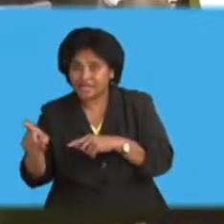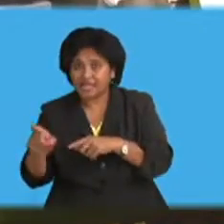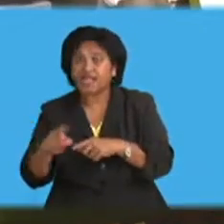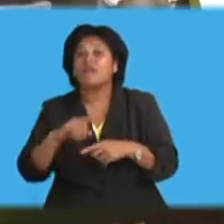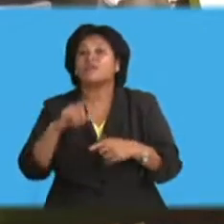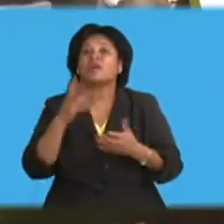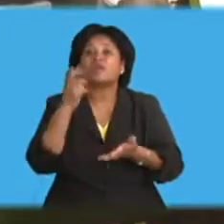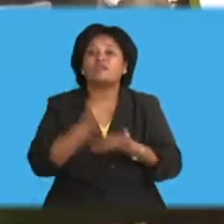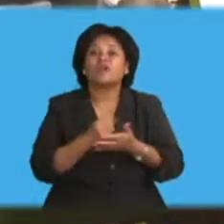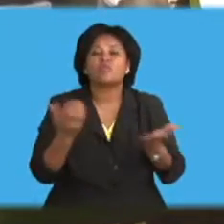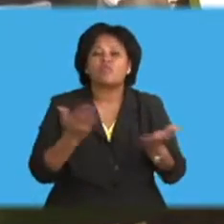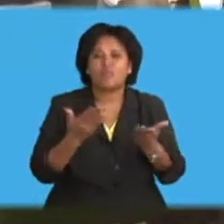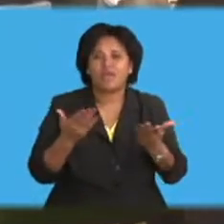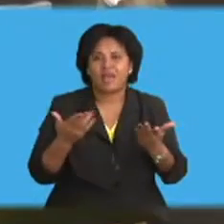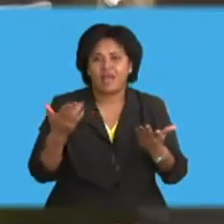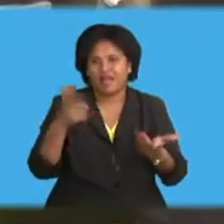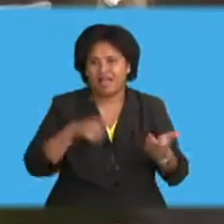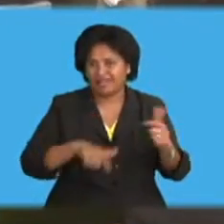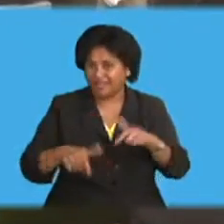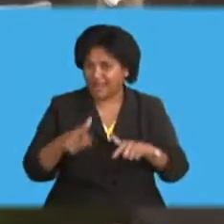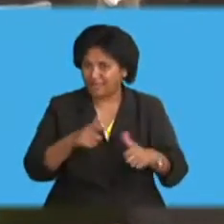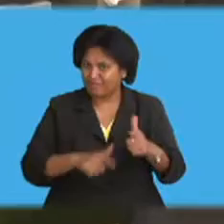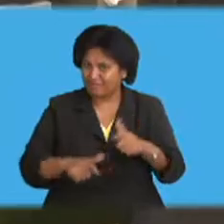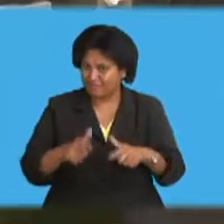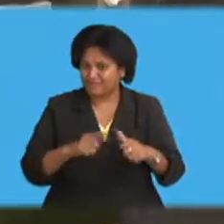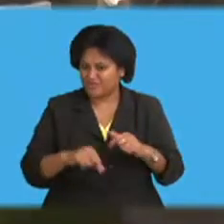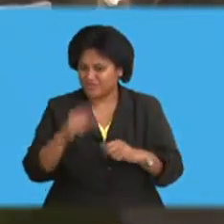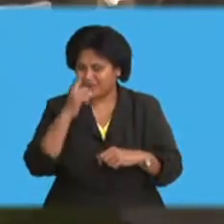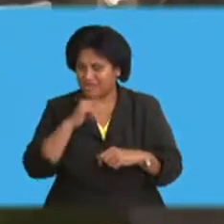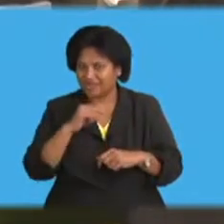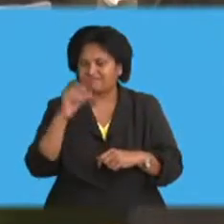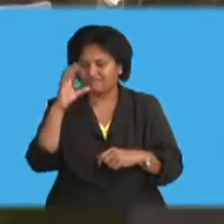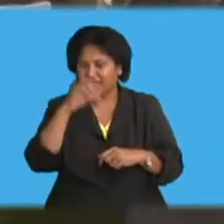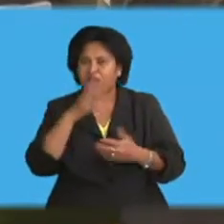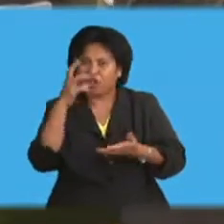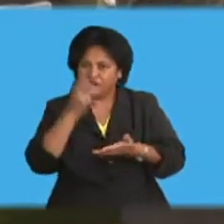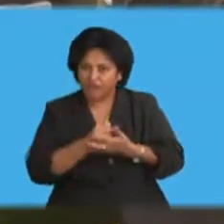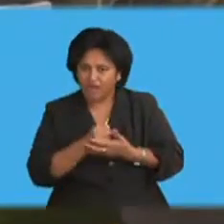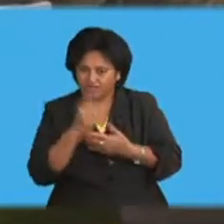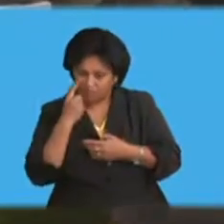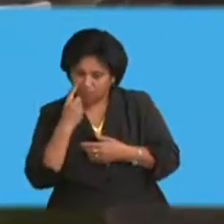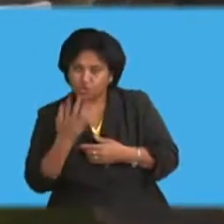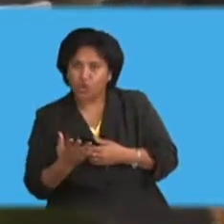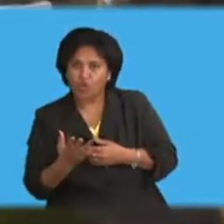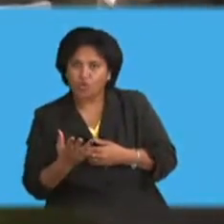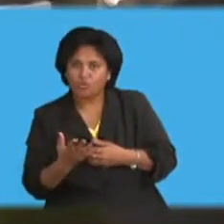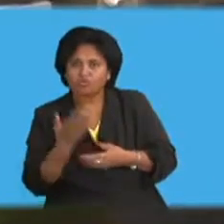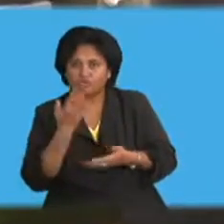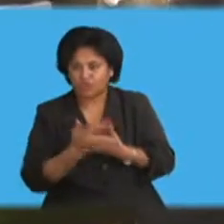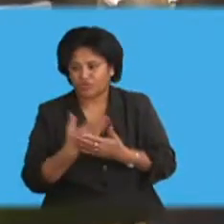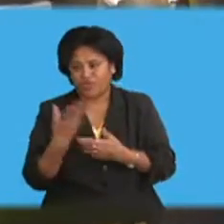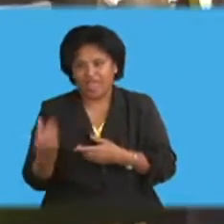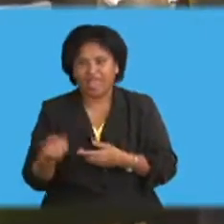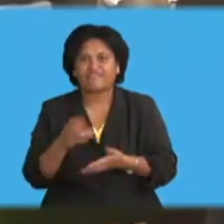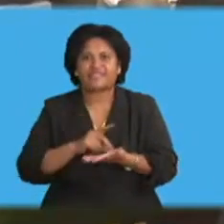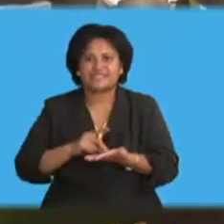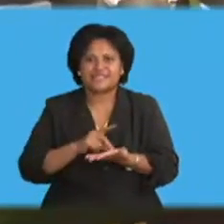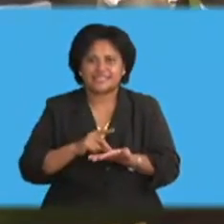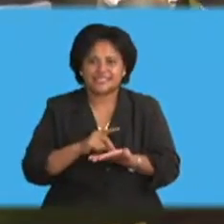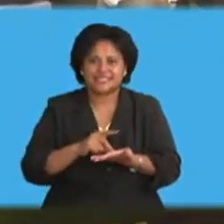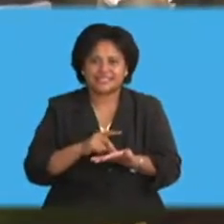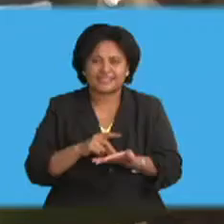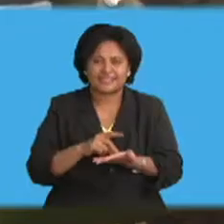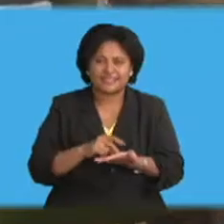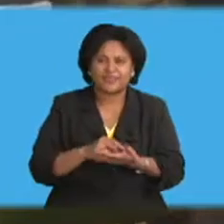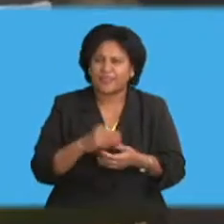confirmation will give us the indication whether the animal is affected. Let me just quickly go